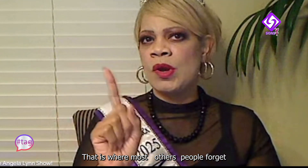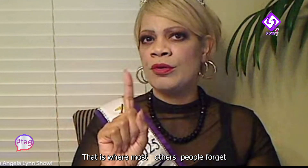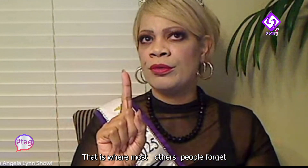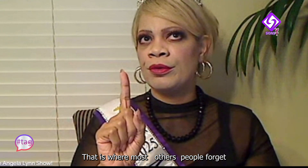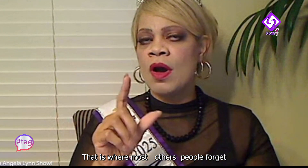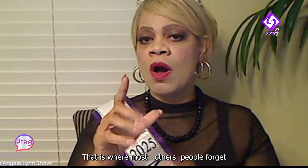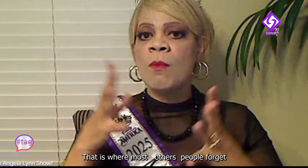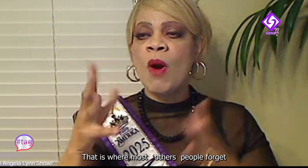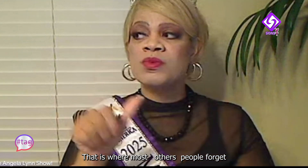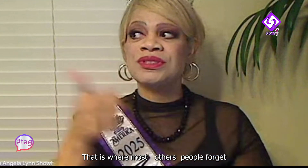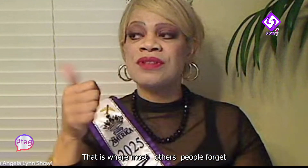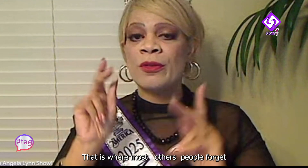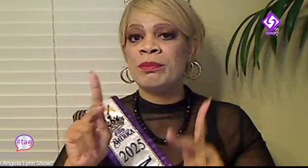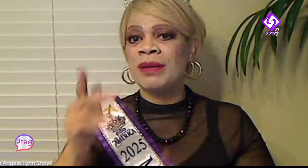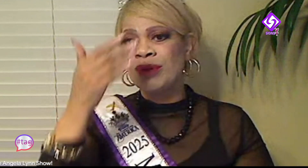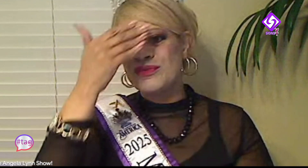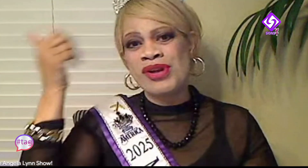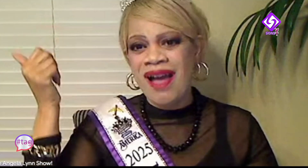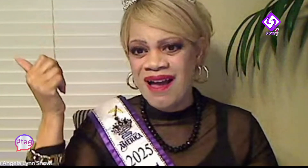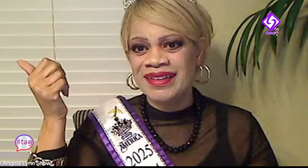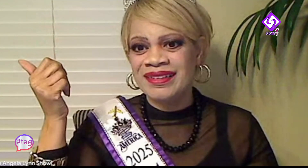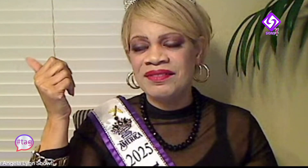others or people forget.